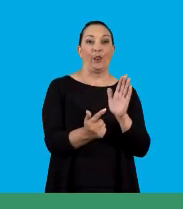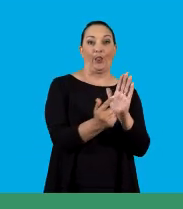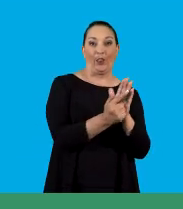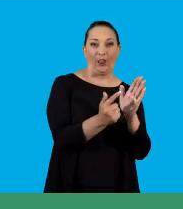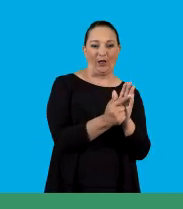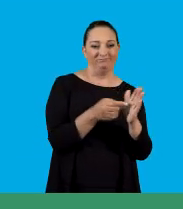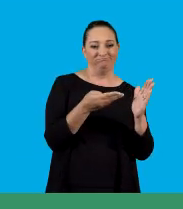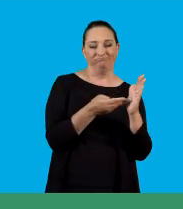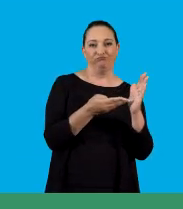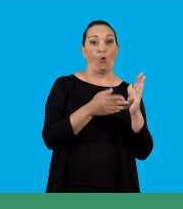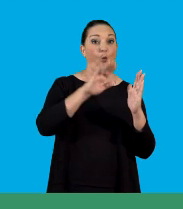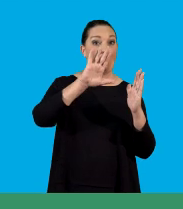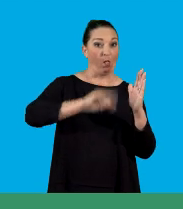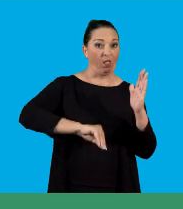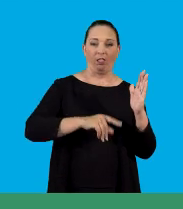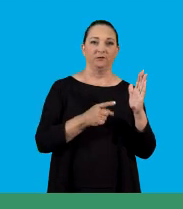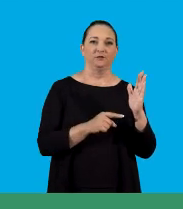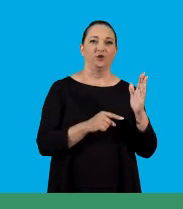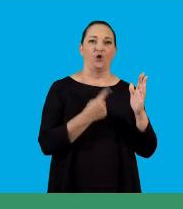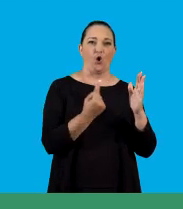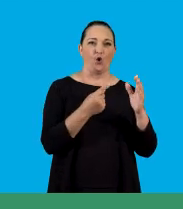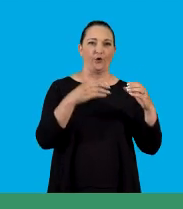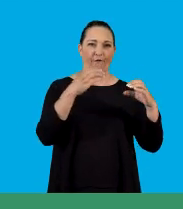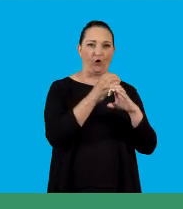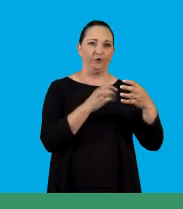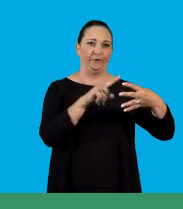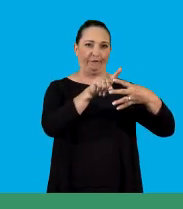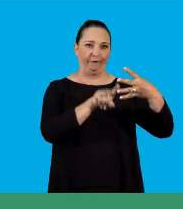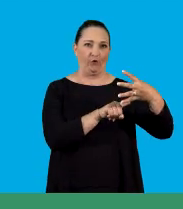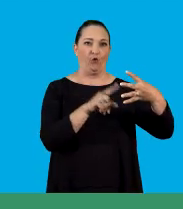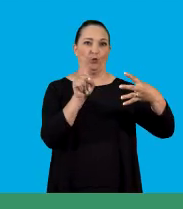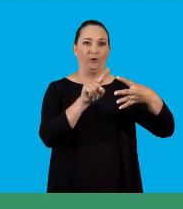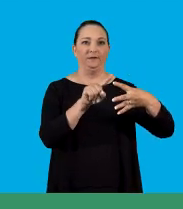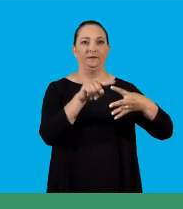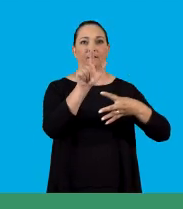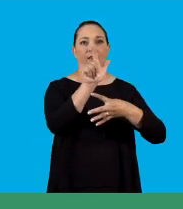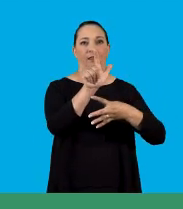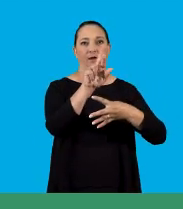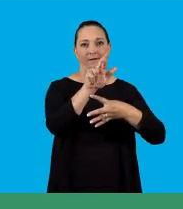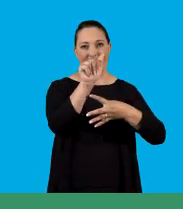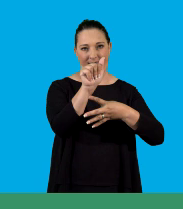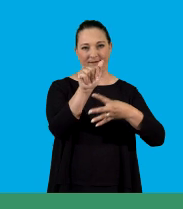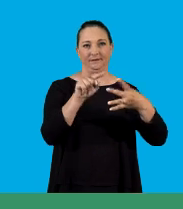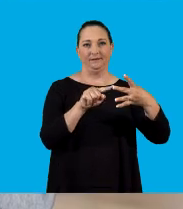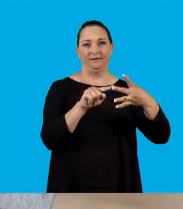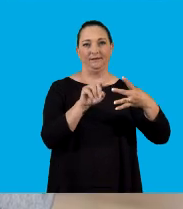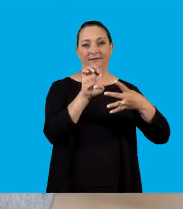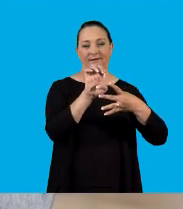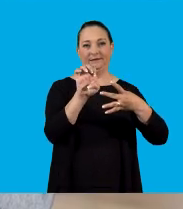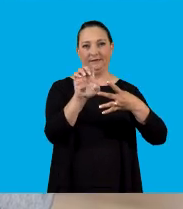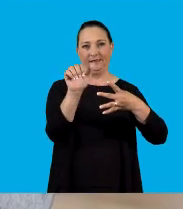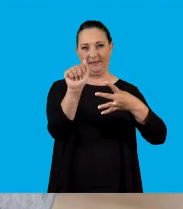all legislations, but we focused on mainly these four legislations, being Labor Relations Act. We looked at the